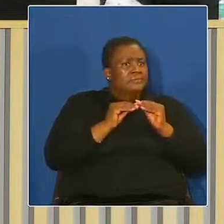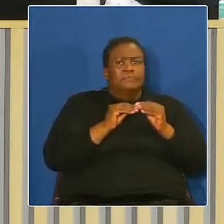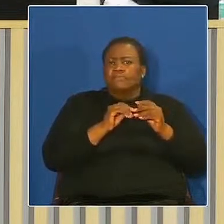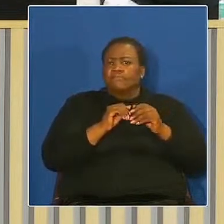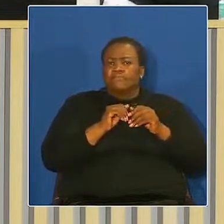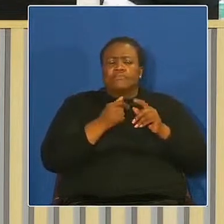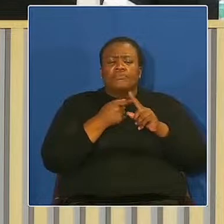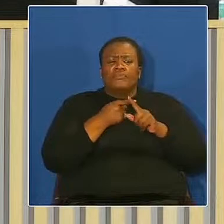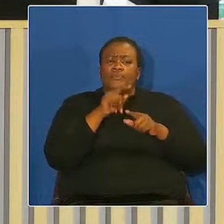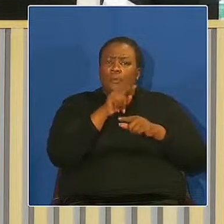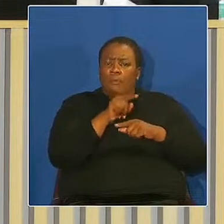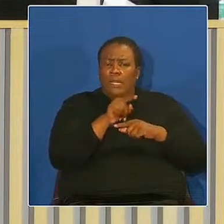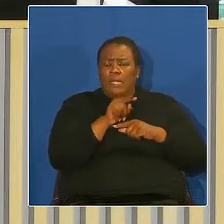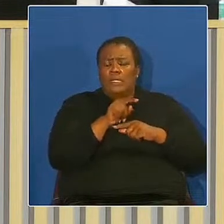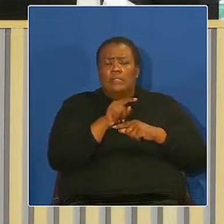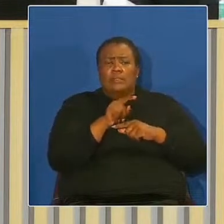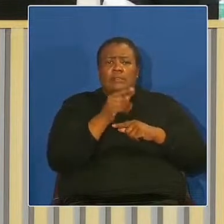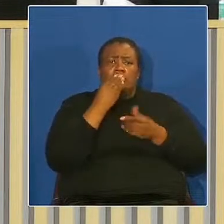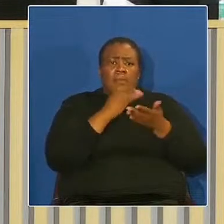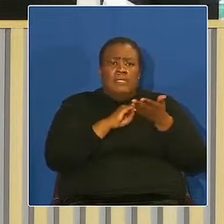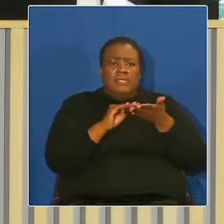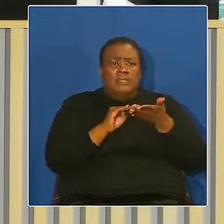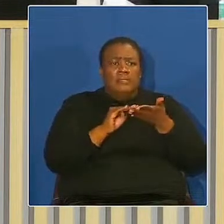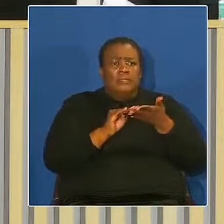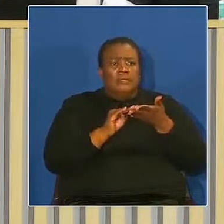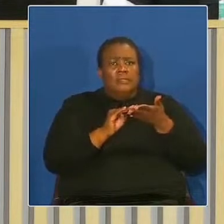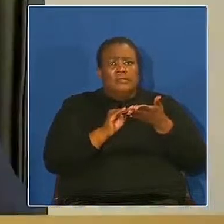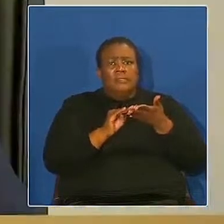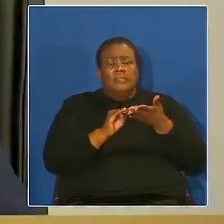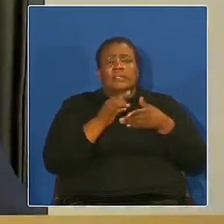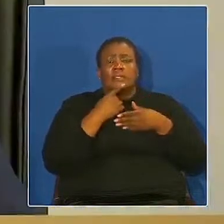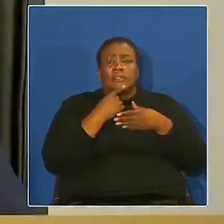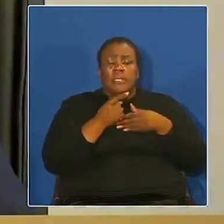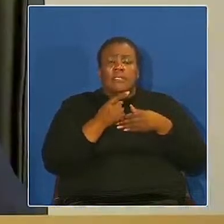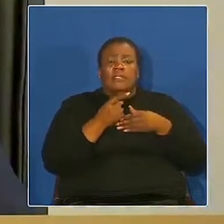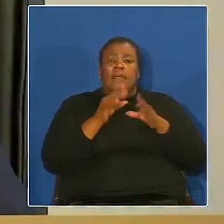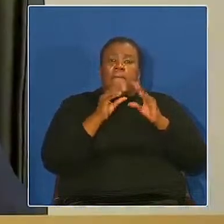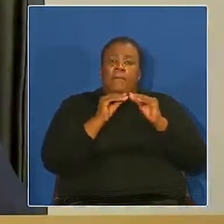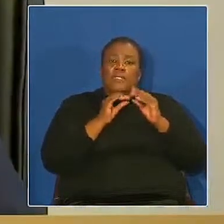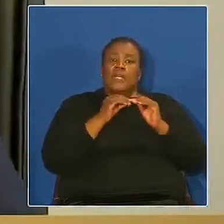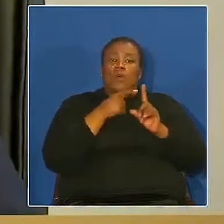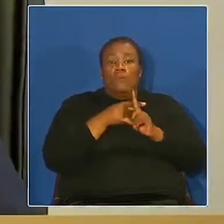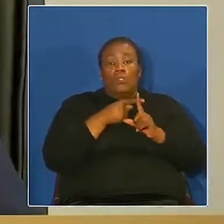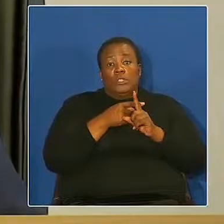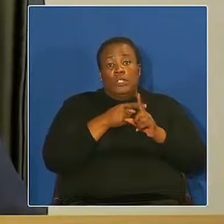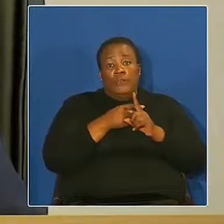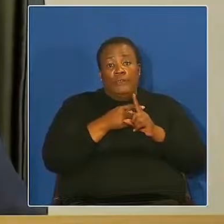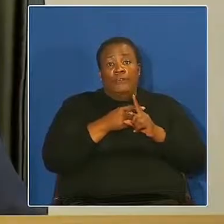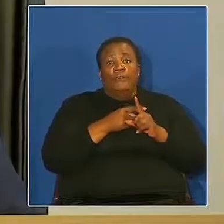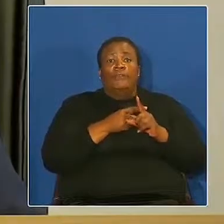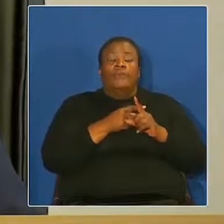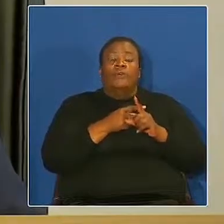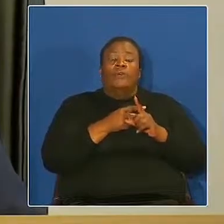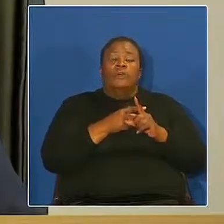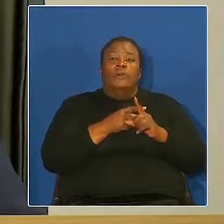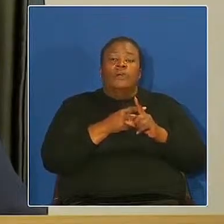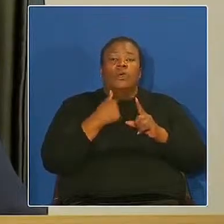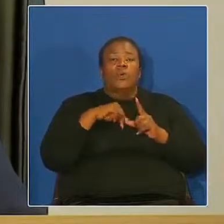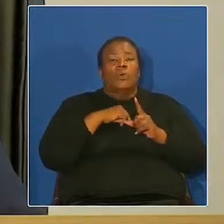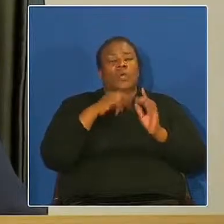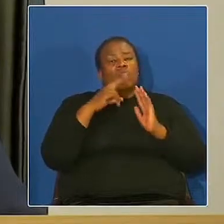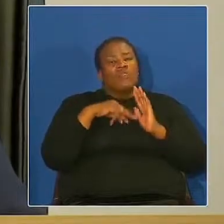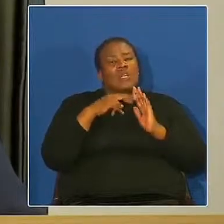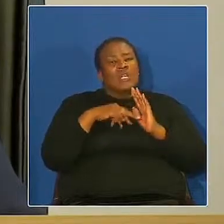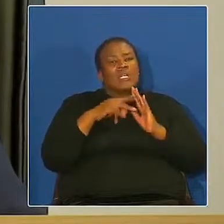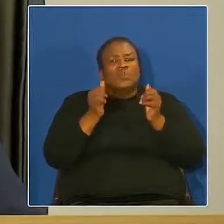From that message that says the meeting was positive, we are reading it together